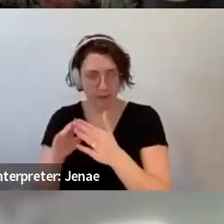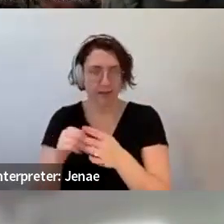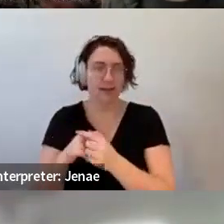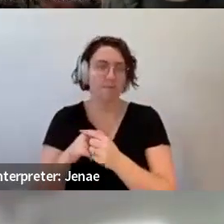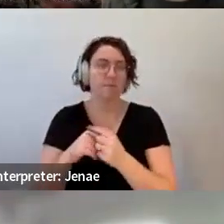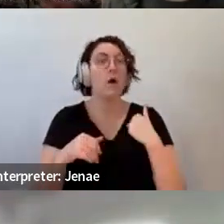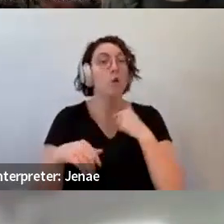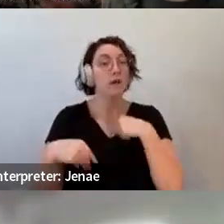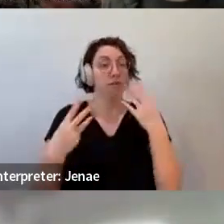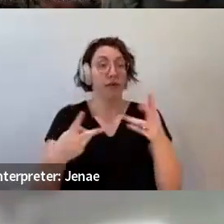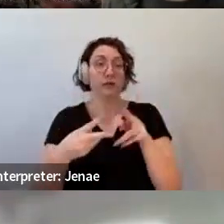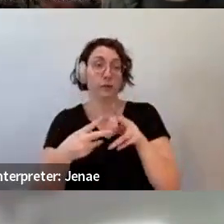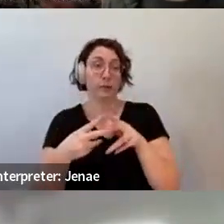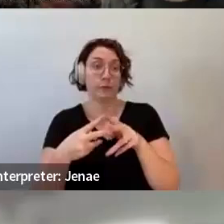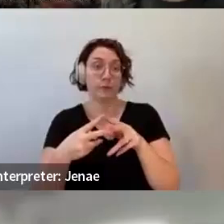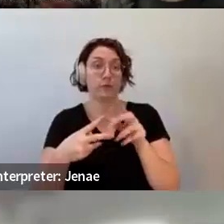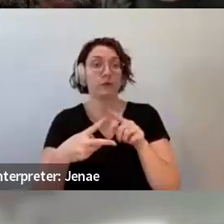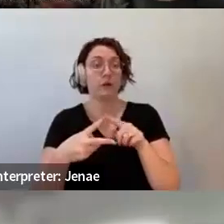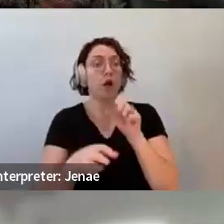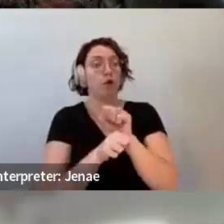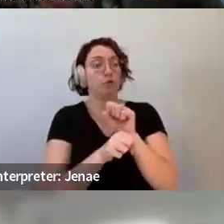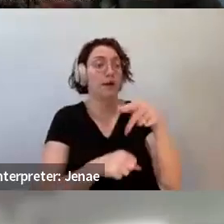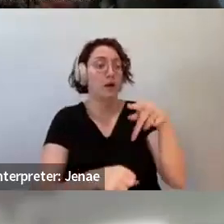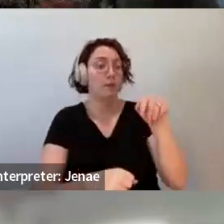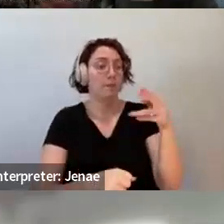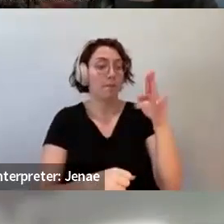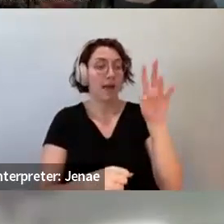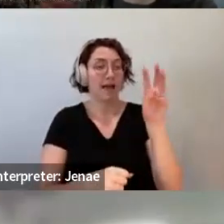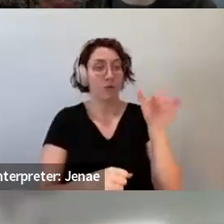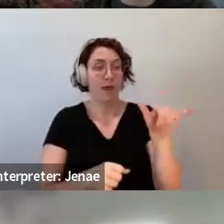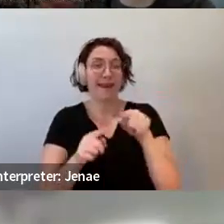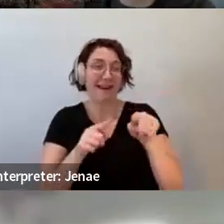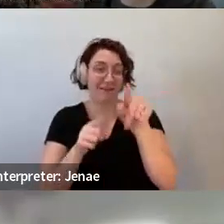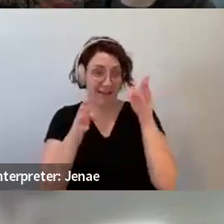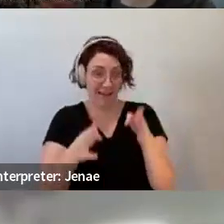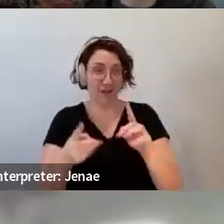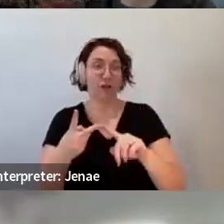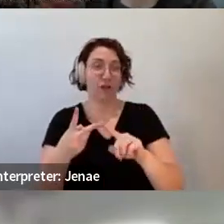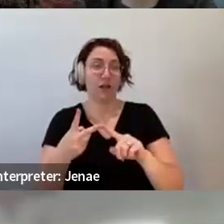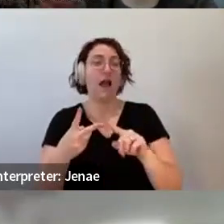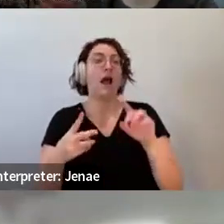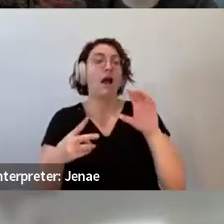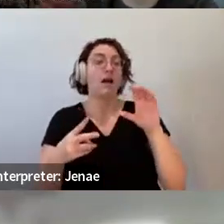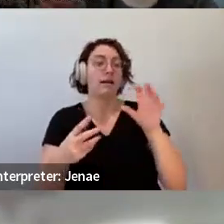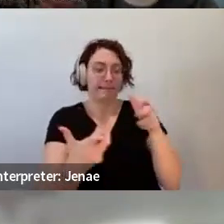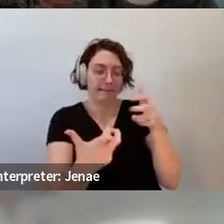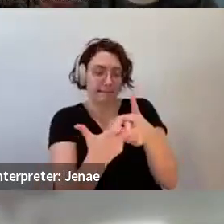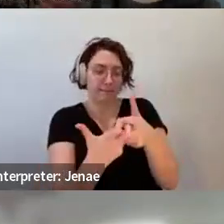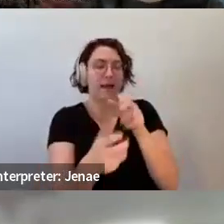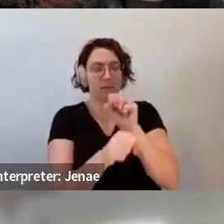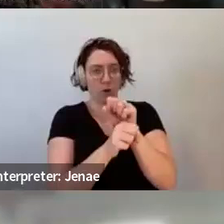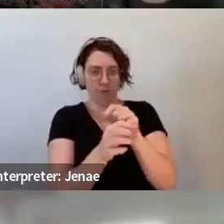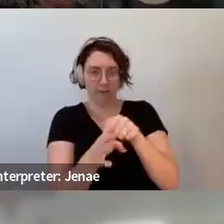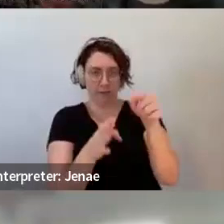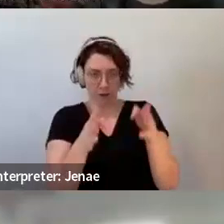two services. We have a career pathway navigator and a customized employment specialist. So once the individual